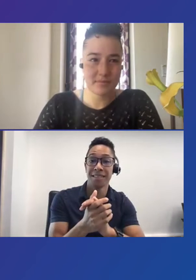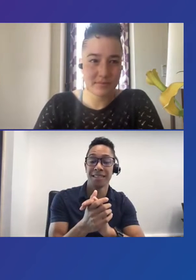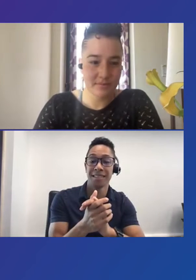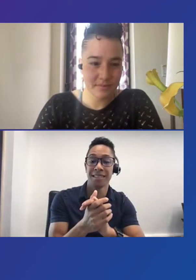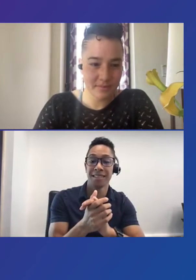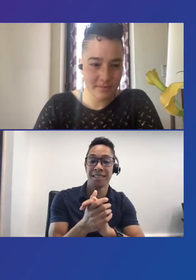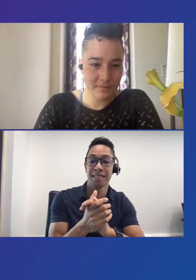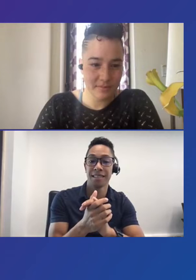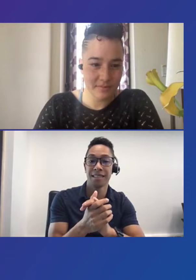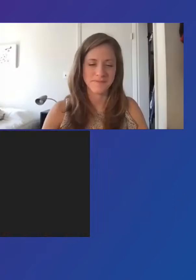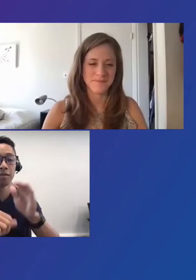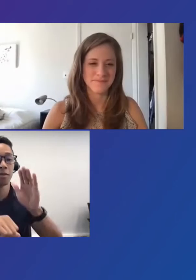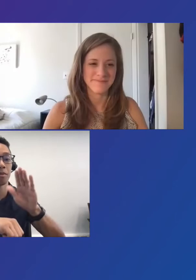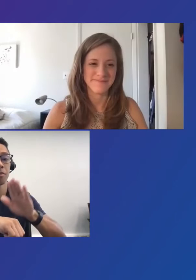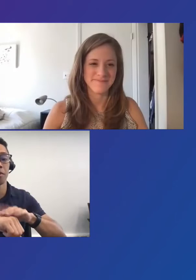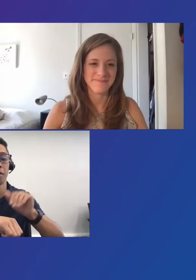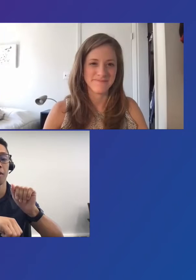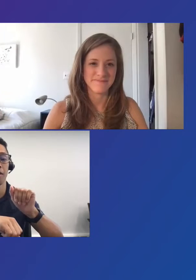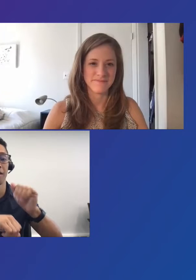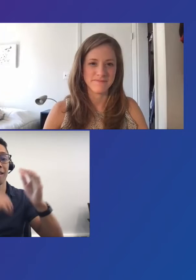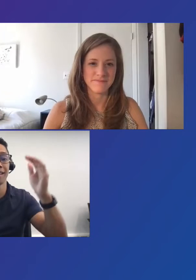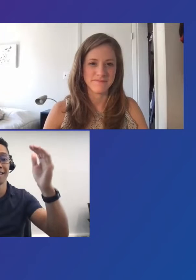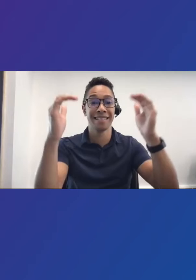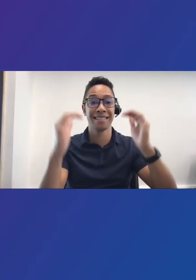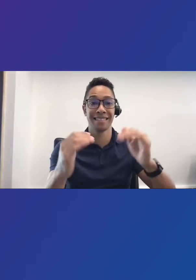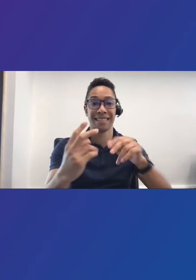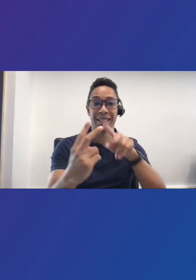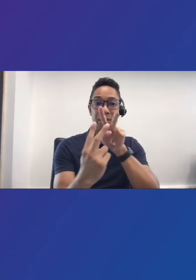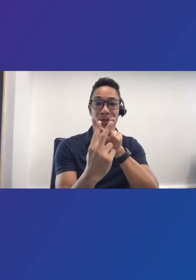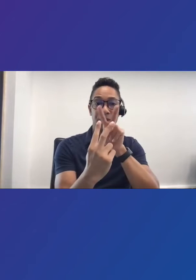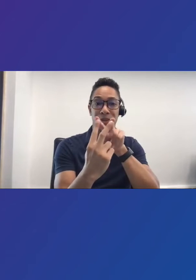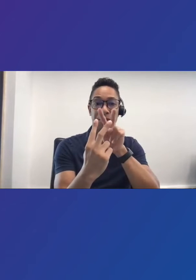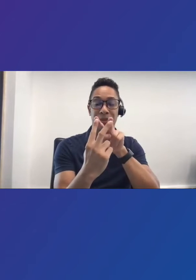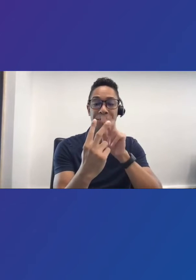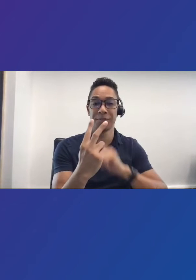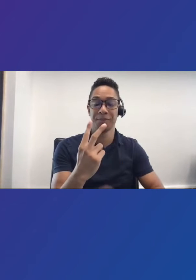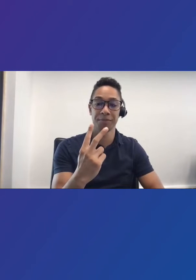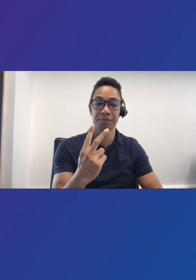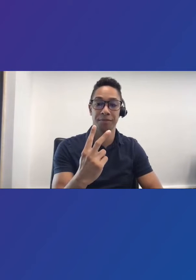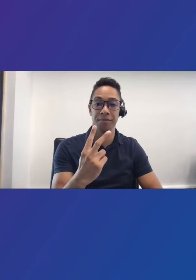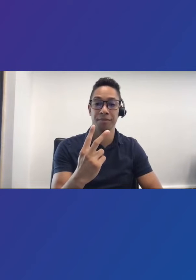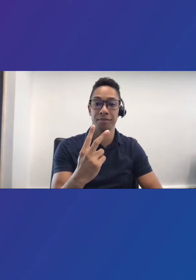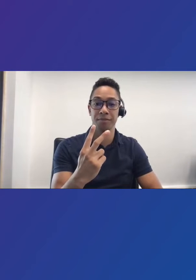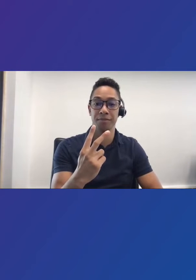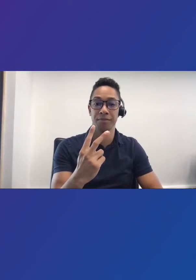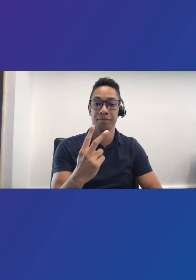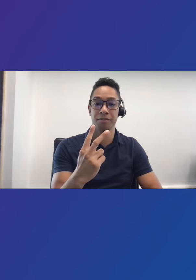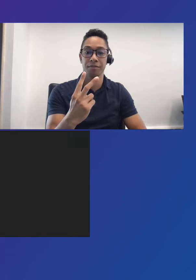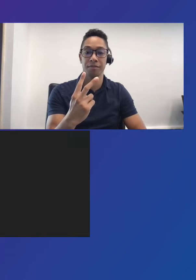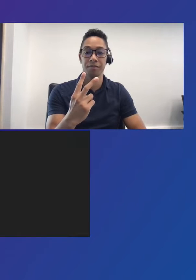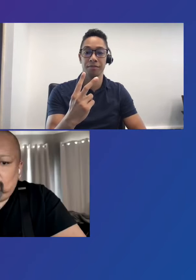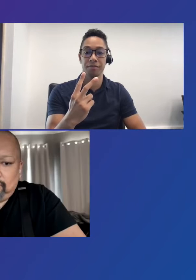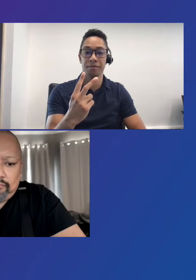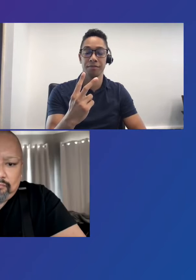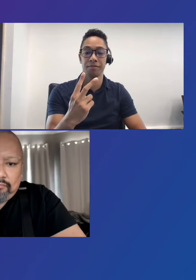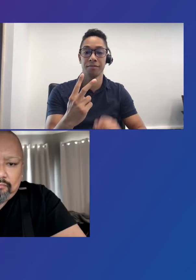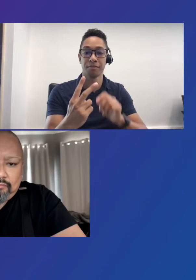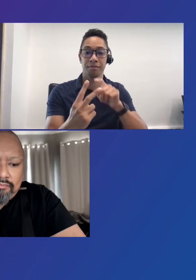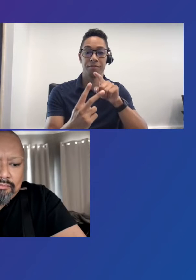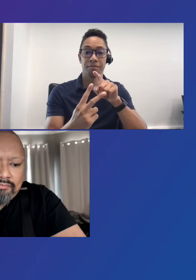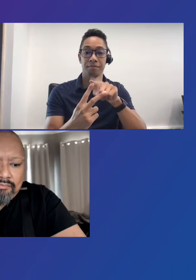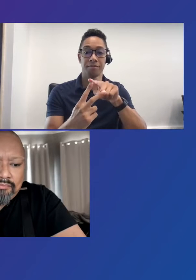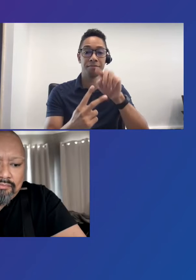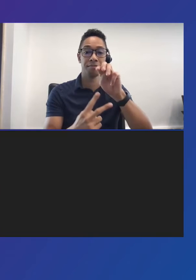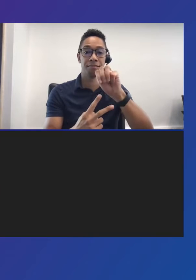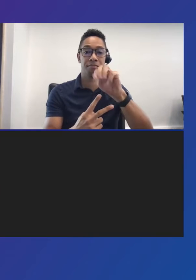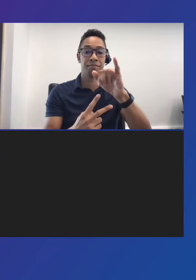call into the room our next two people. Thank you both. Our next pair will be